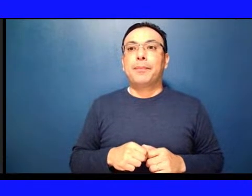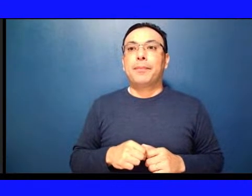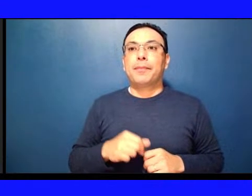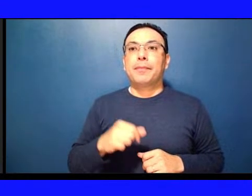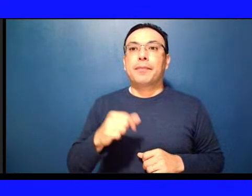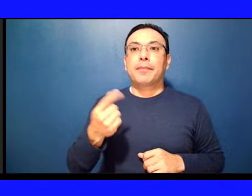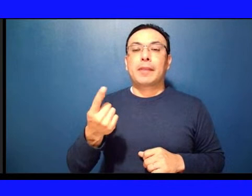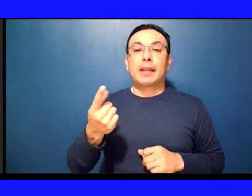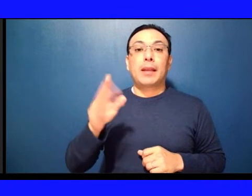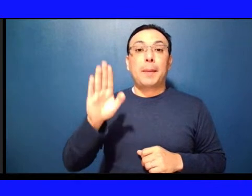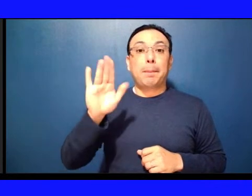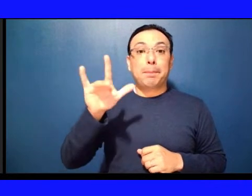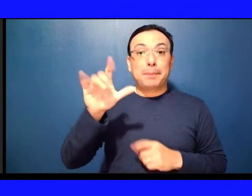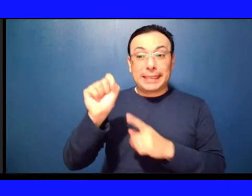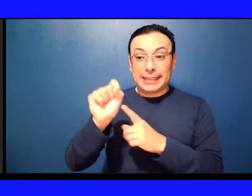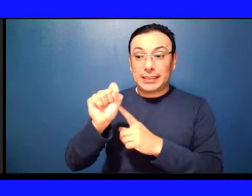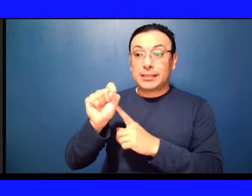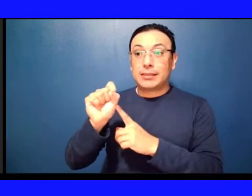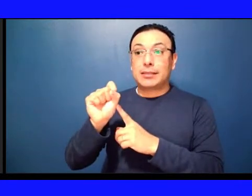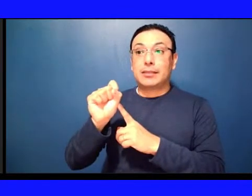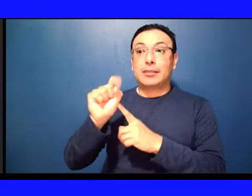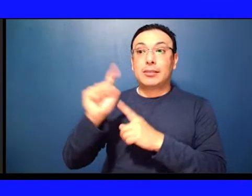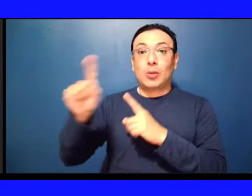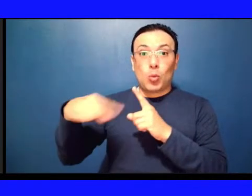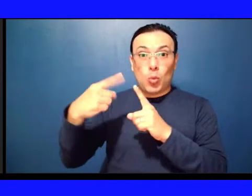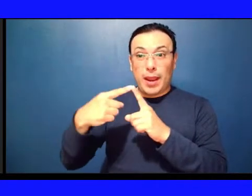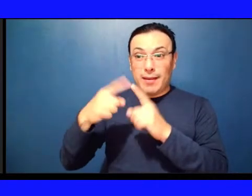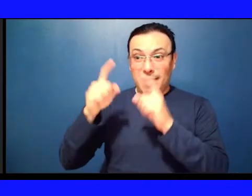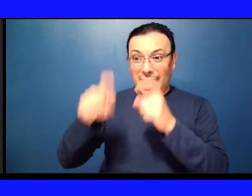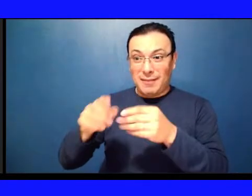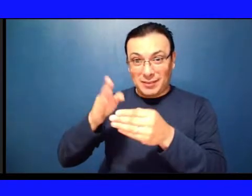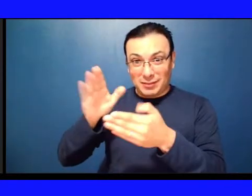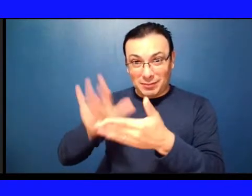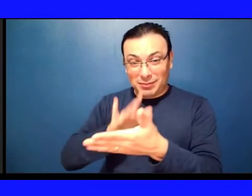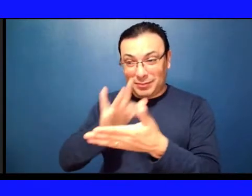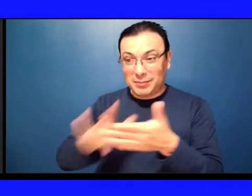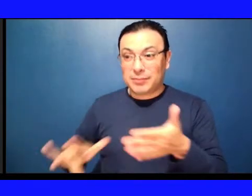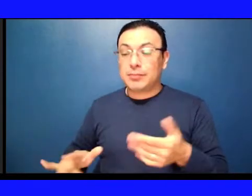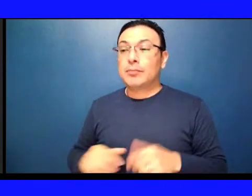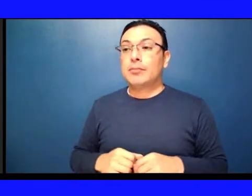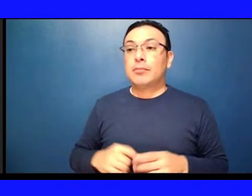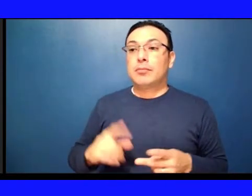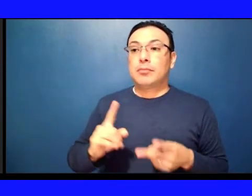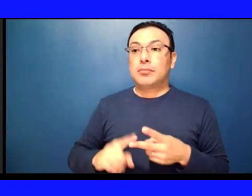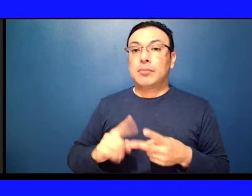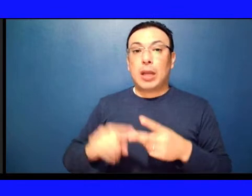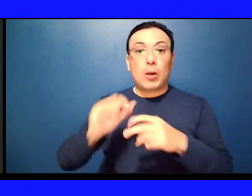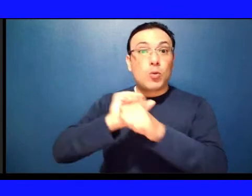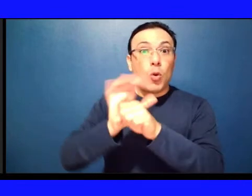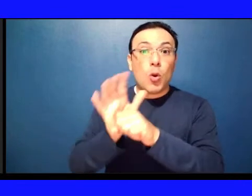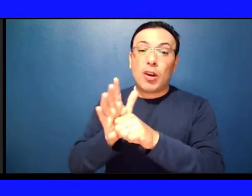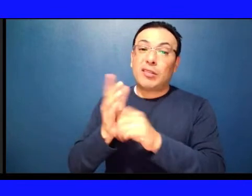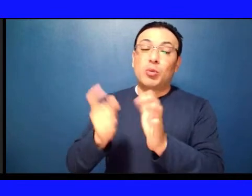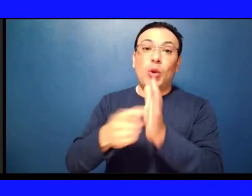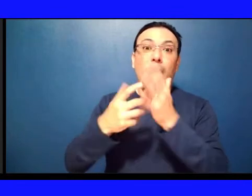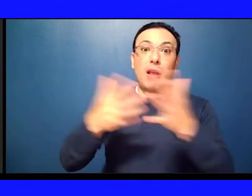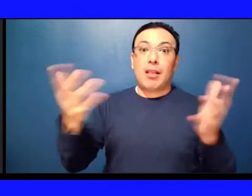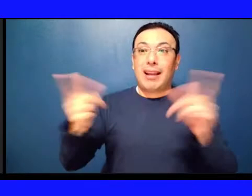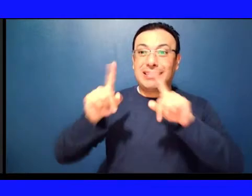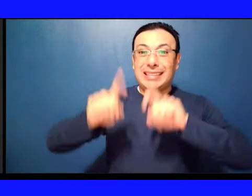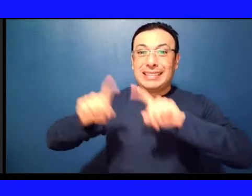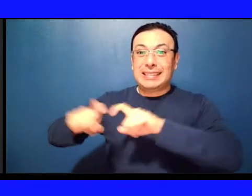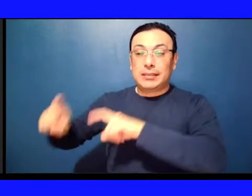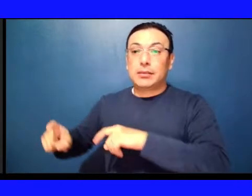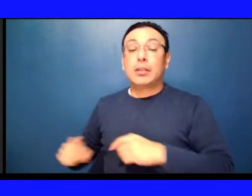more routinized and the testing volumes in our system probably decrease more, that 45-day target is a good